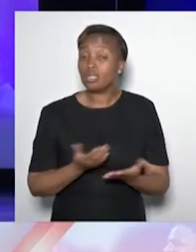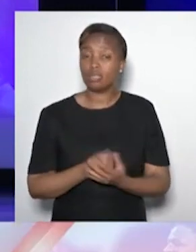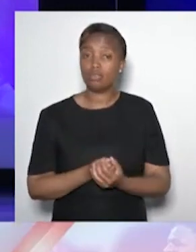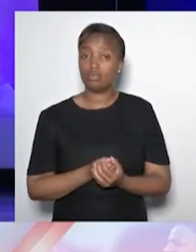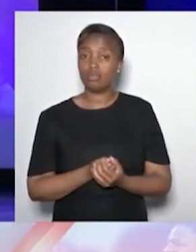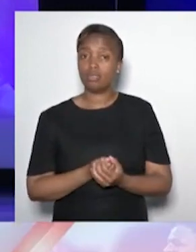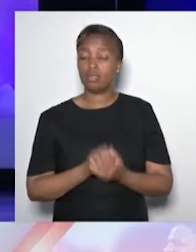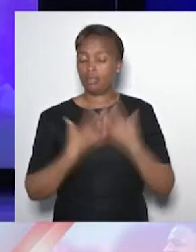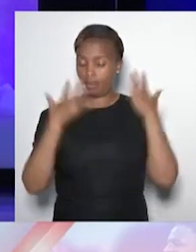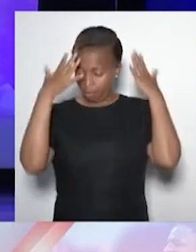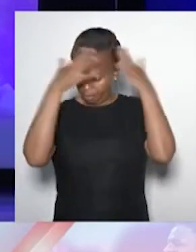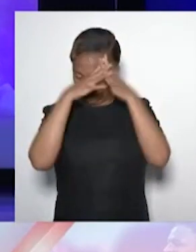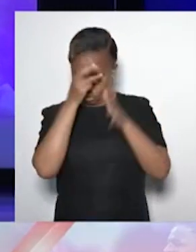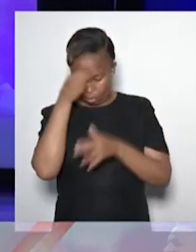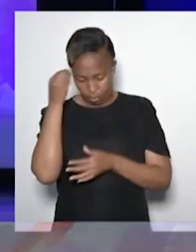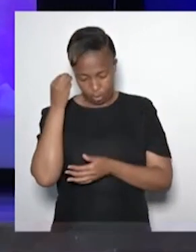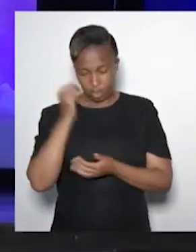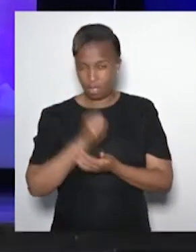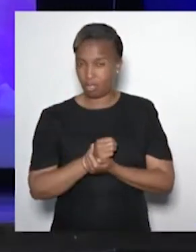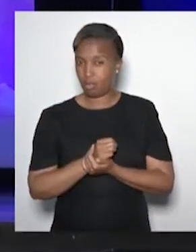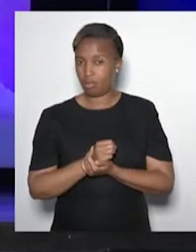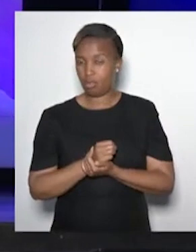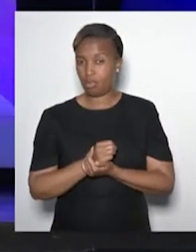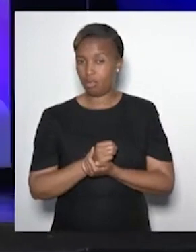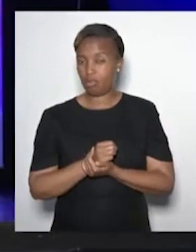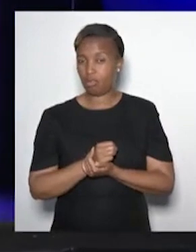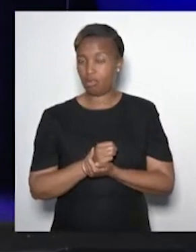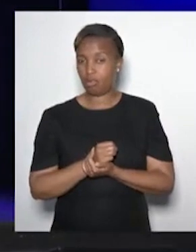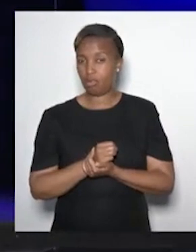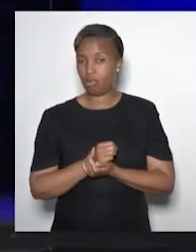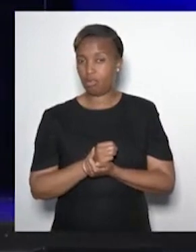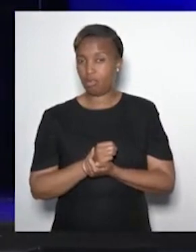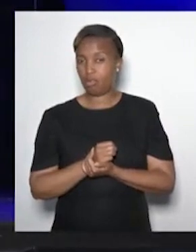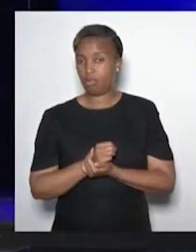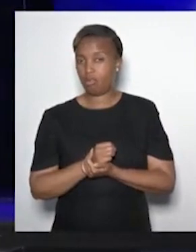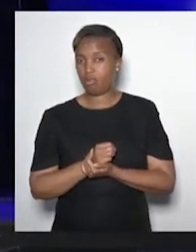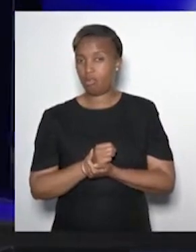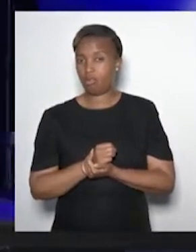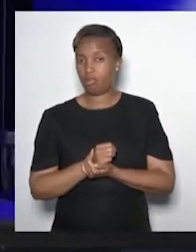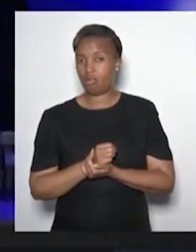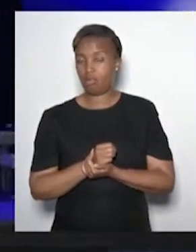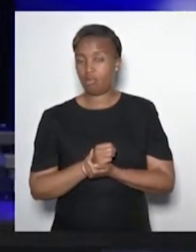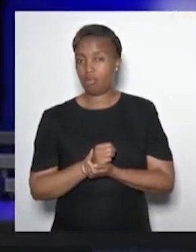Bishop Musa, if I was